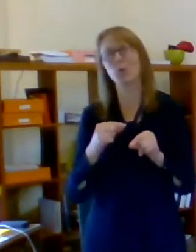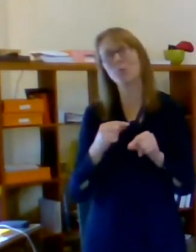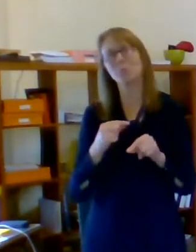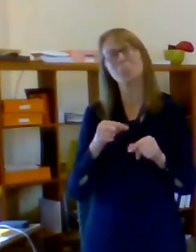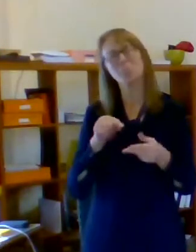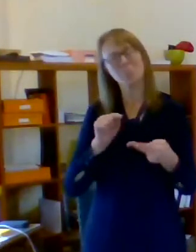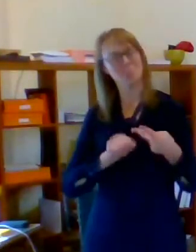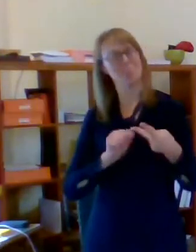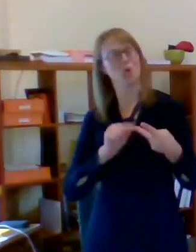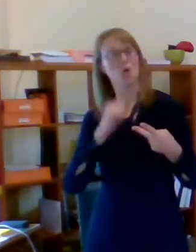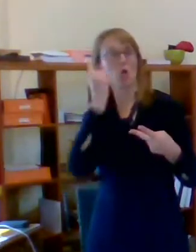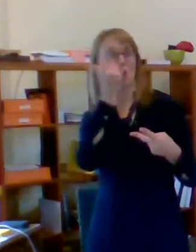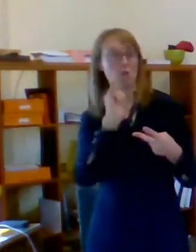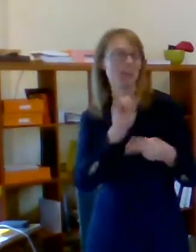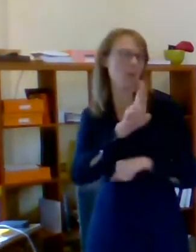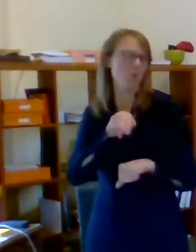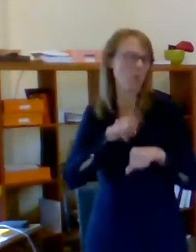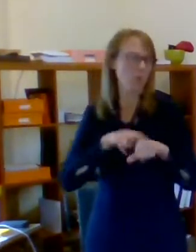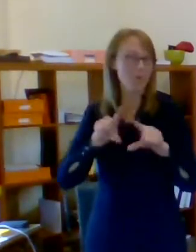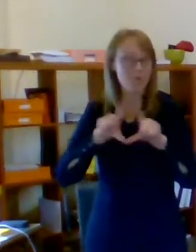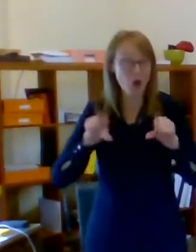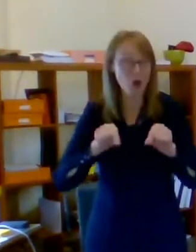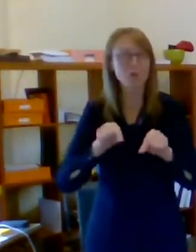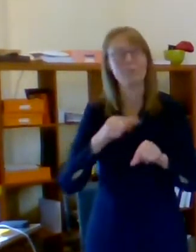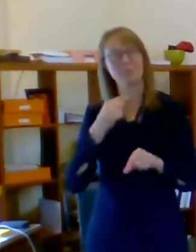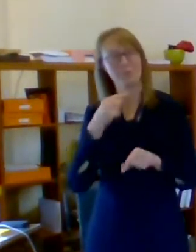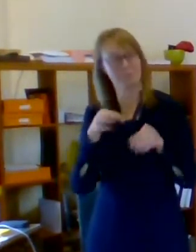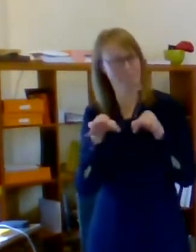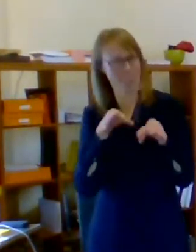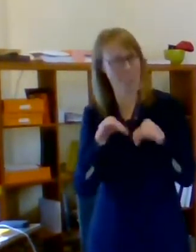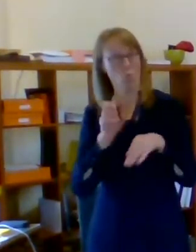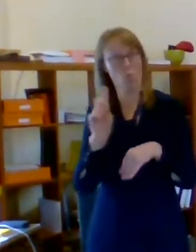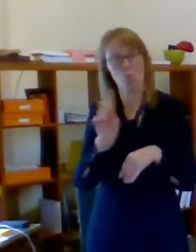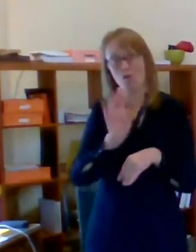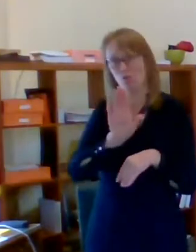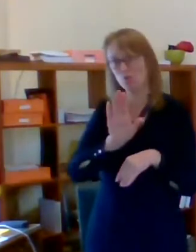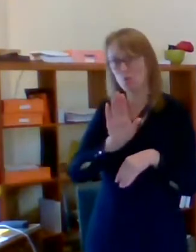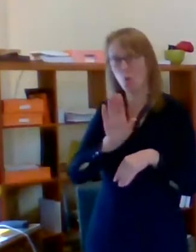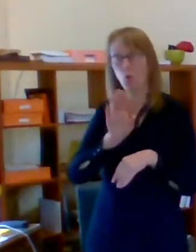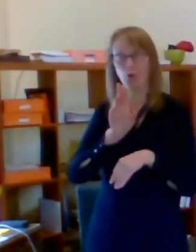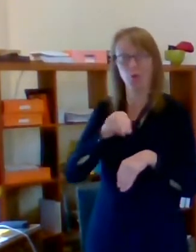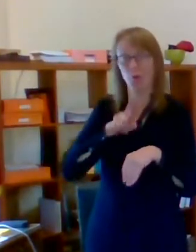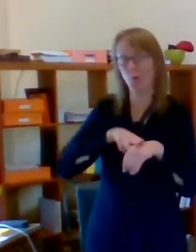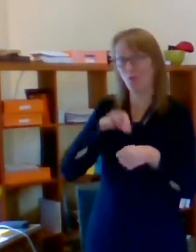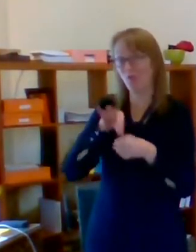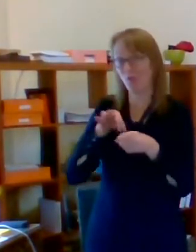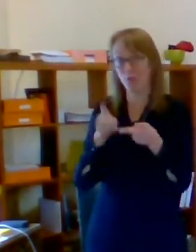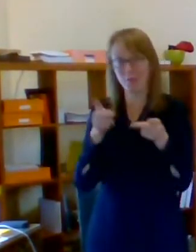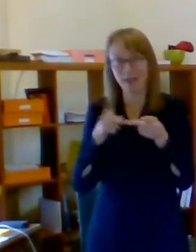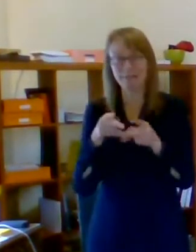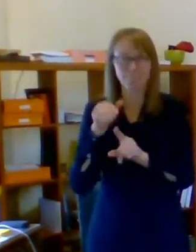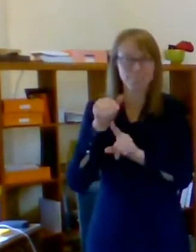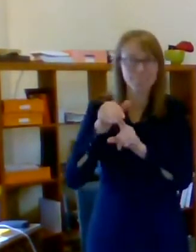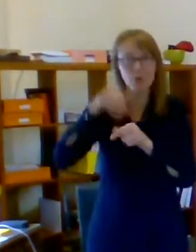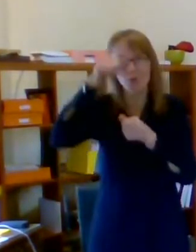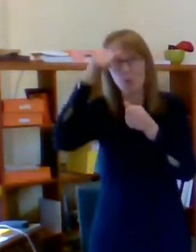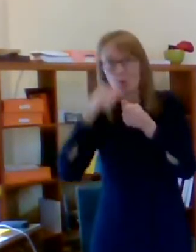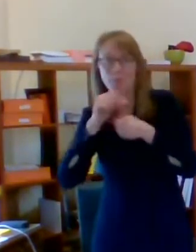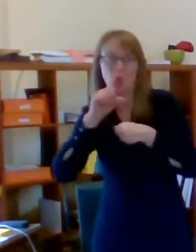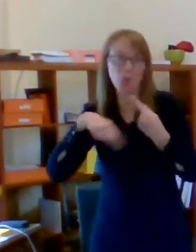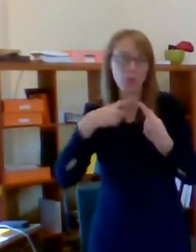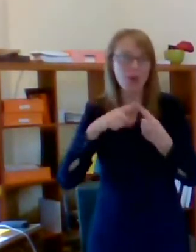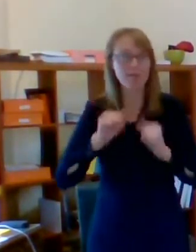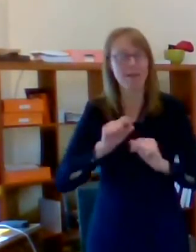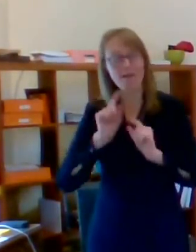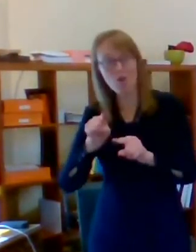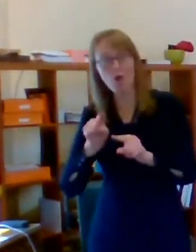get. It tells you where your polling place is, reminds you what the hours are, and just reminds you to vote. So the election board